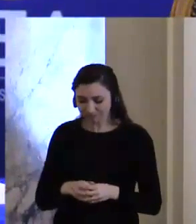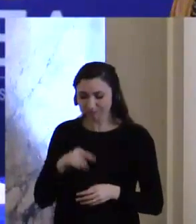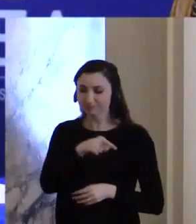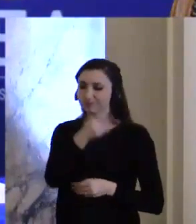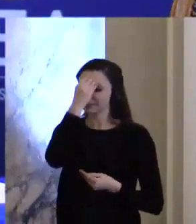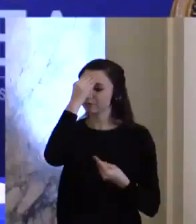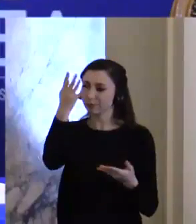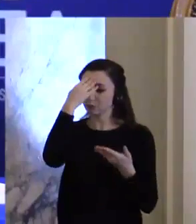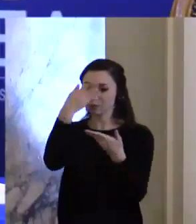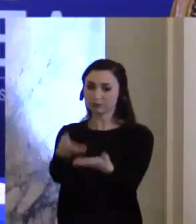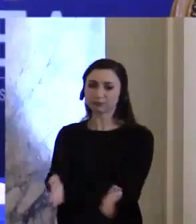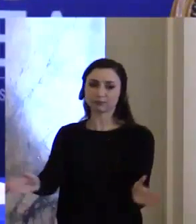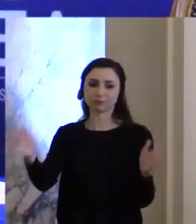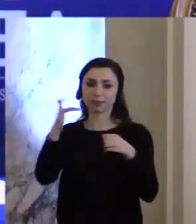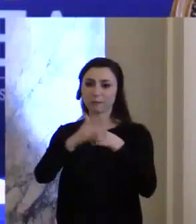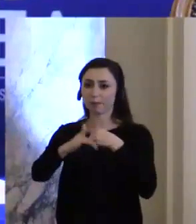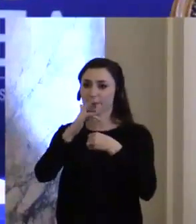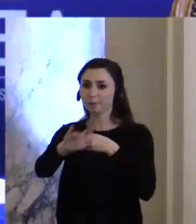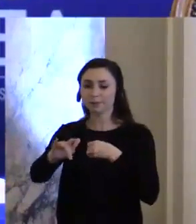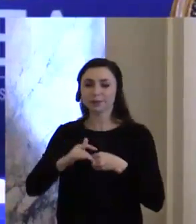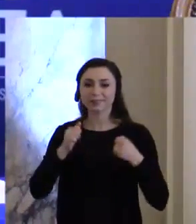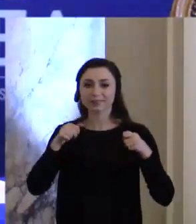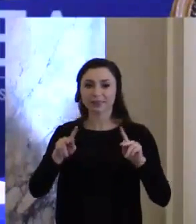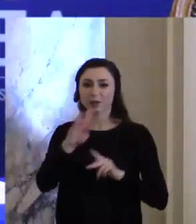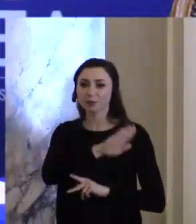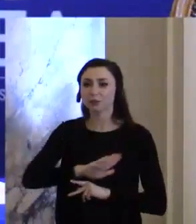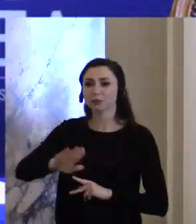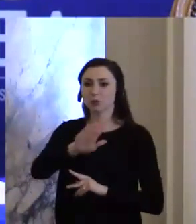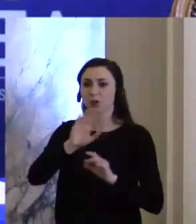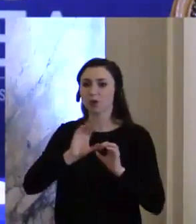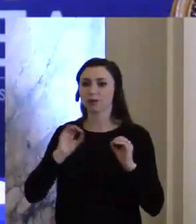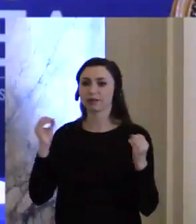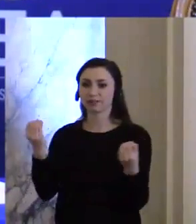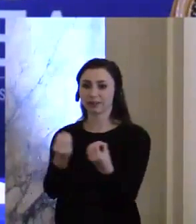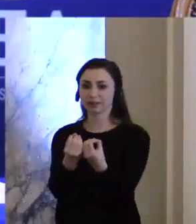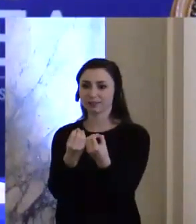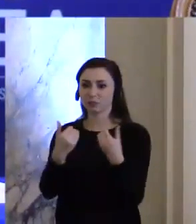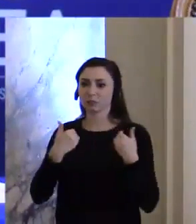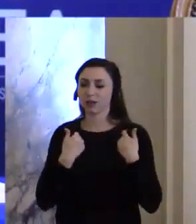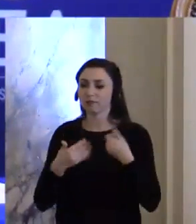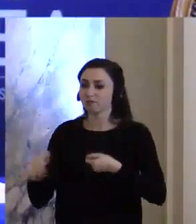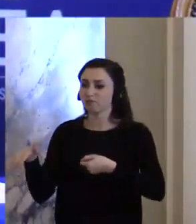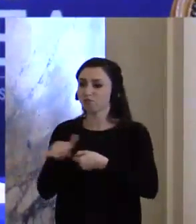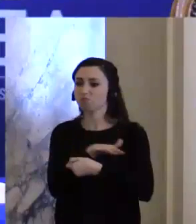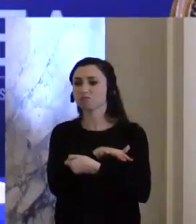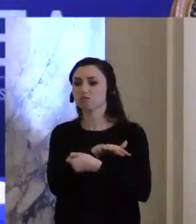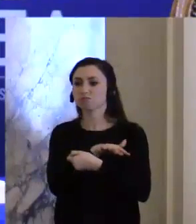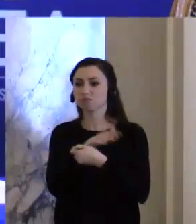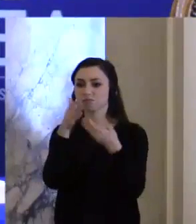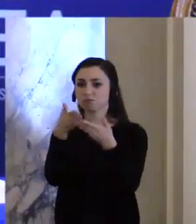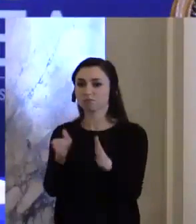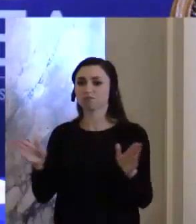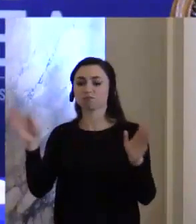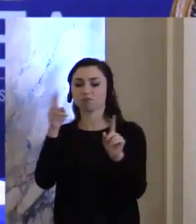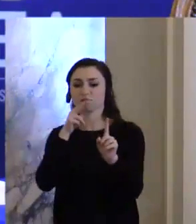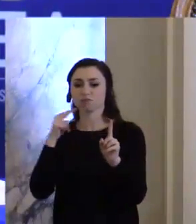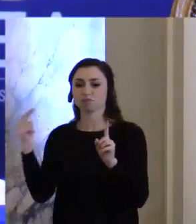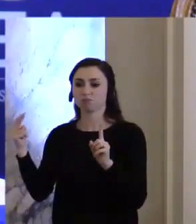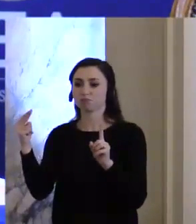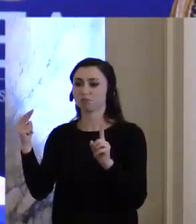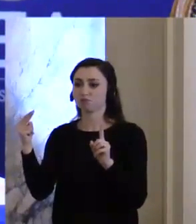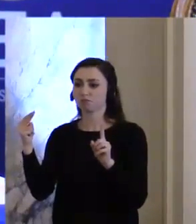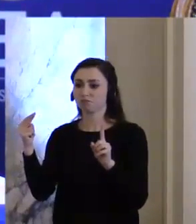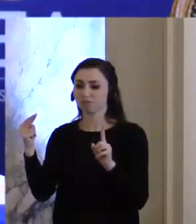publicly available and will enable your organizations to have a complete, objective, and updated